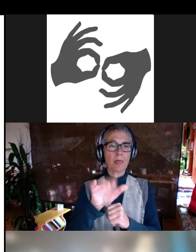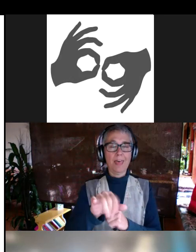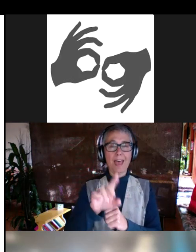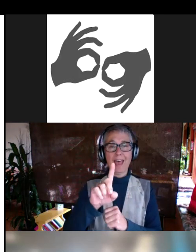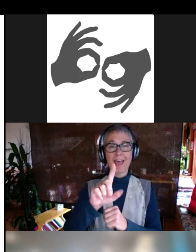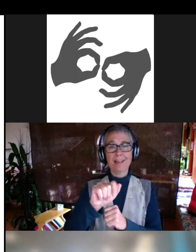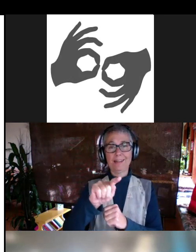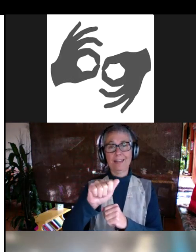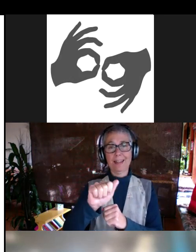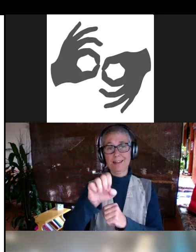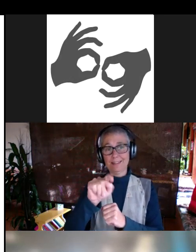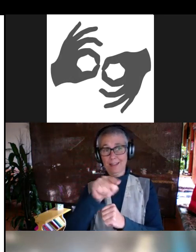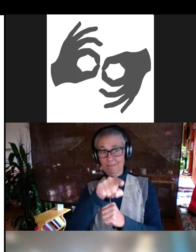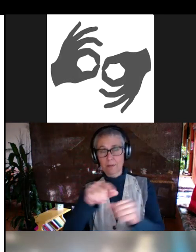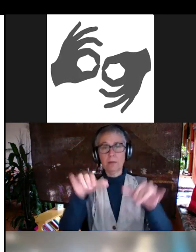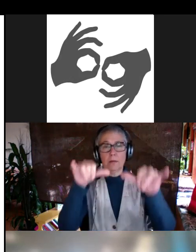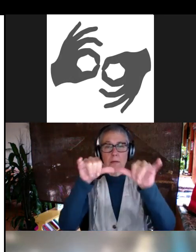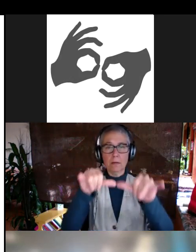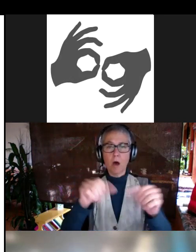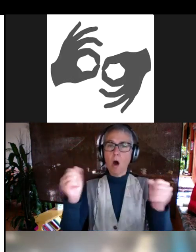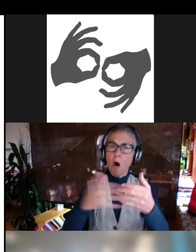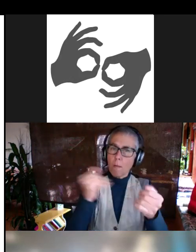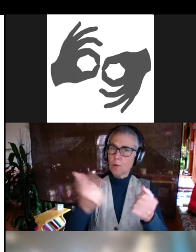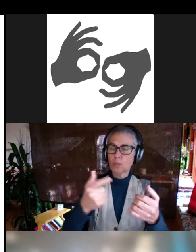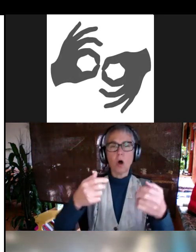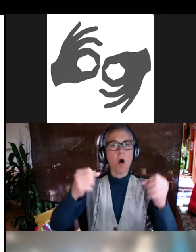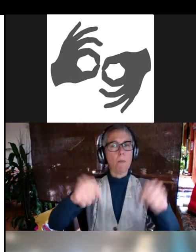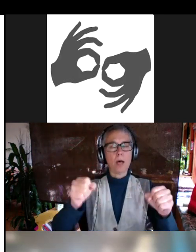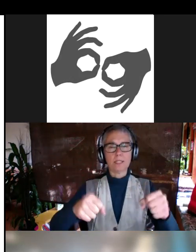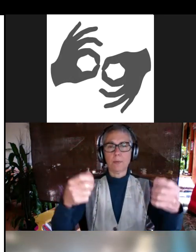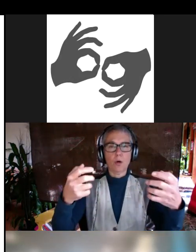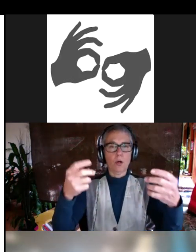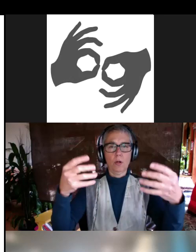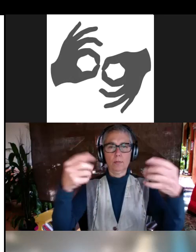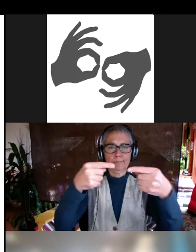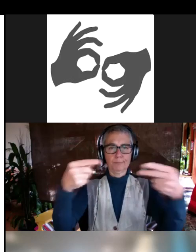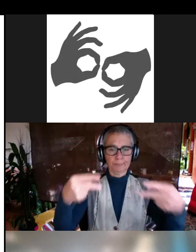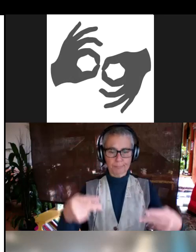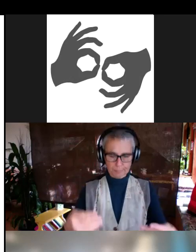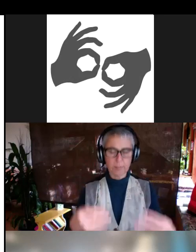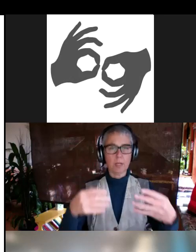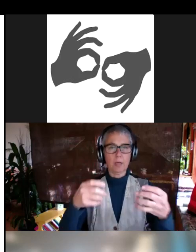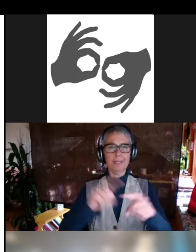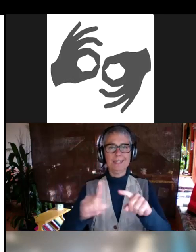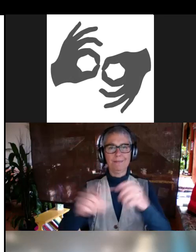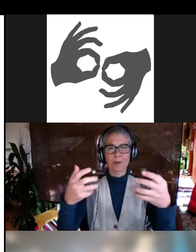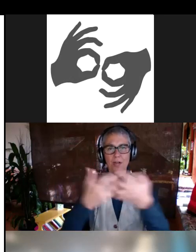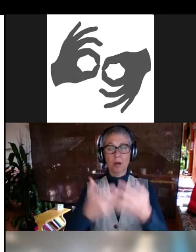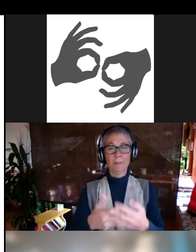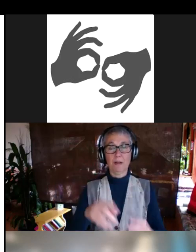there that's the measurement of almost all possible combinations of mutations at these 4 positions. So about 150,000